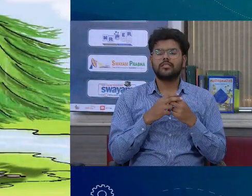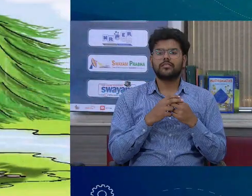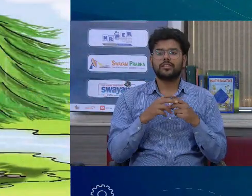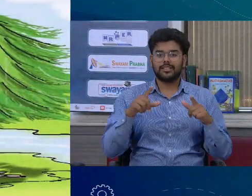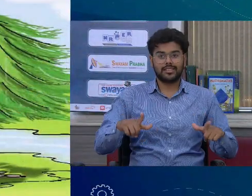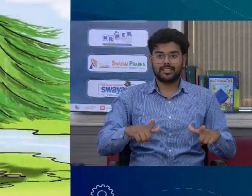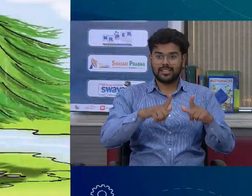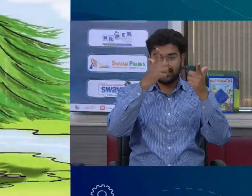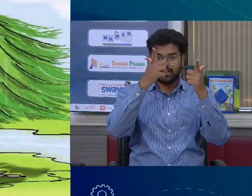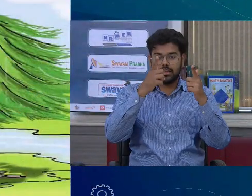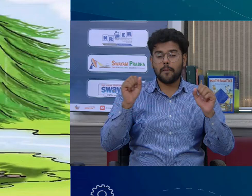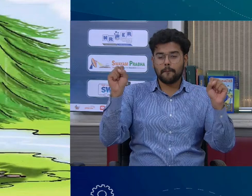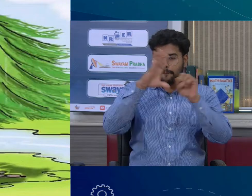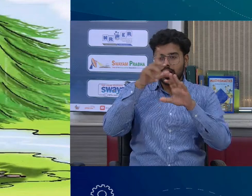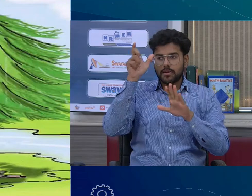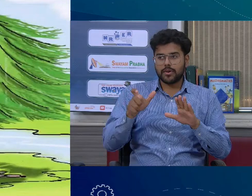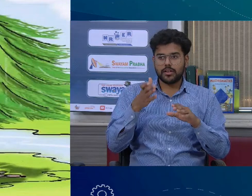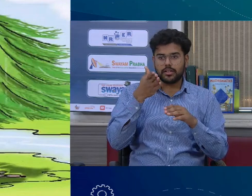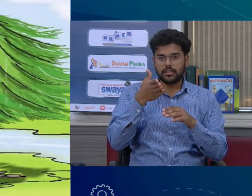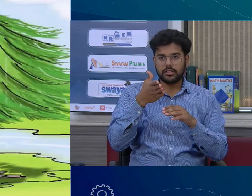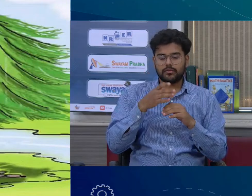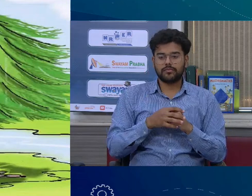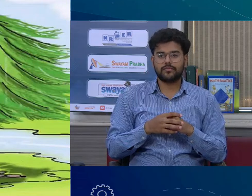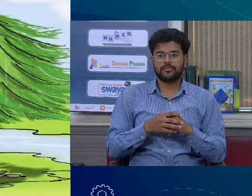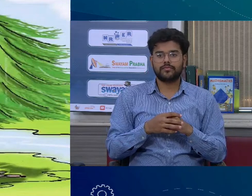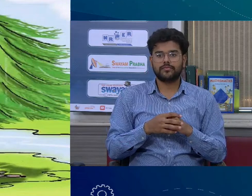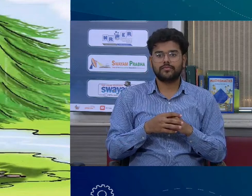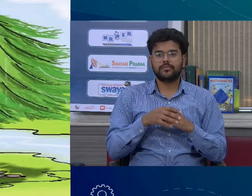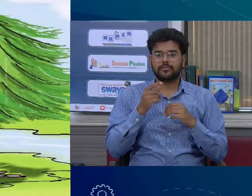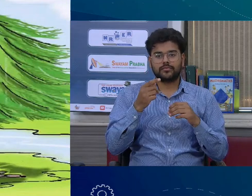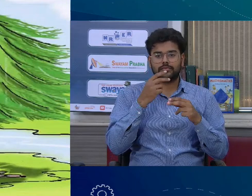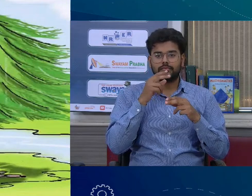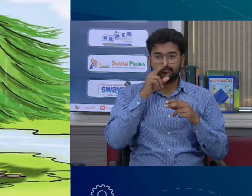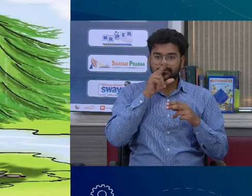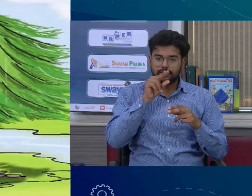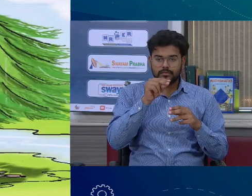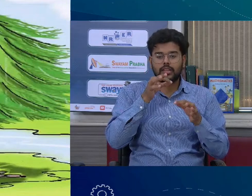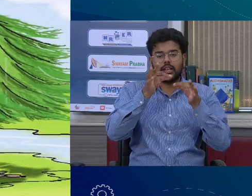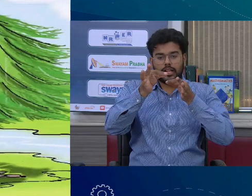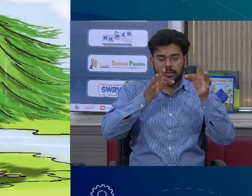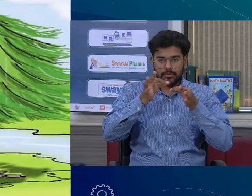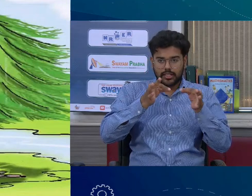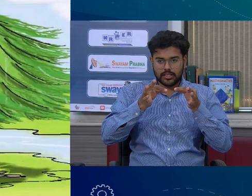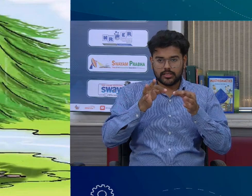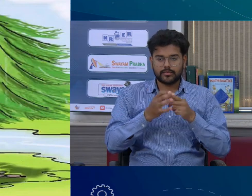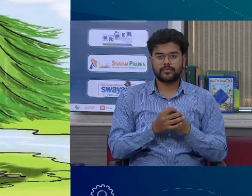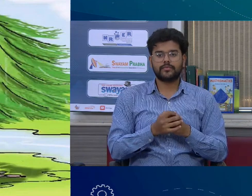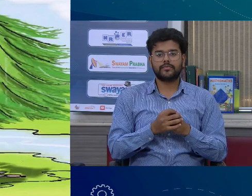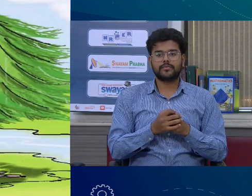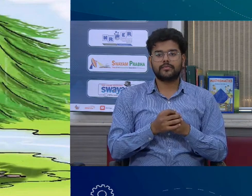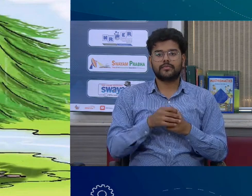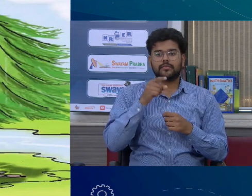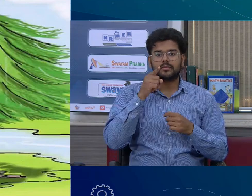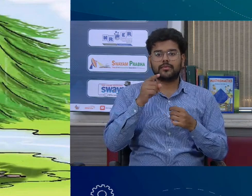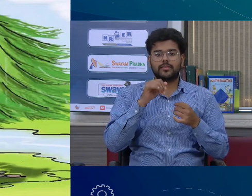tree and a magician there. So let's begin with the story. I'll read out the story and explain it to you. Now, Shakti the